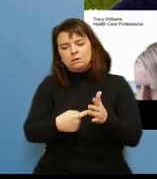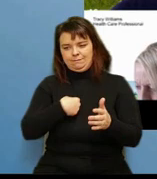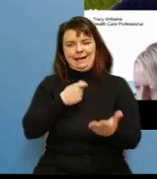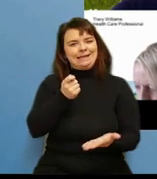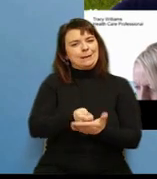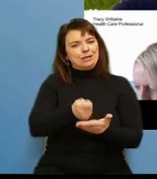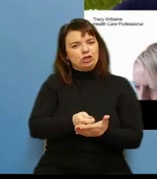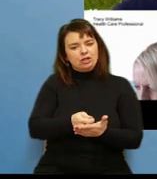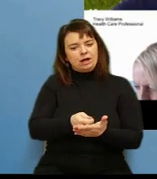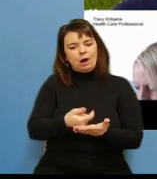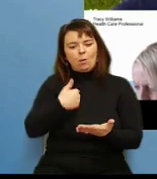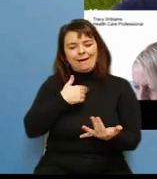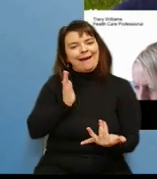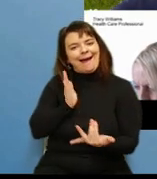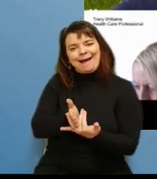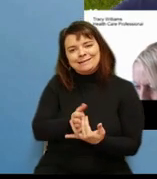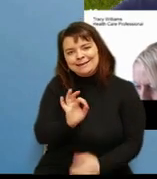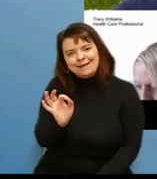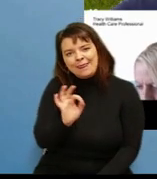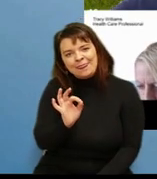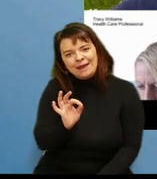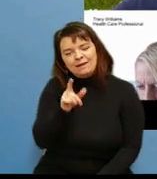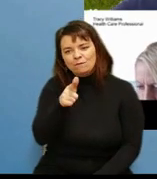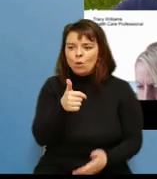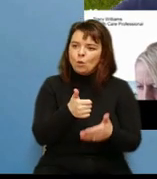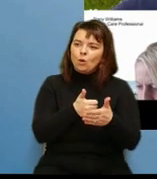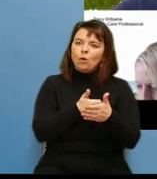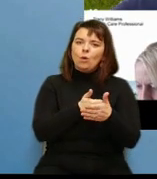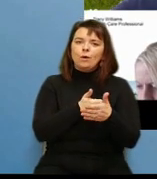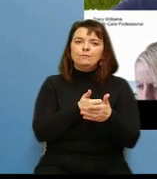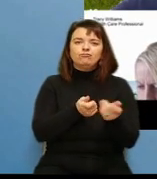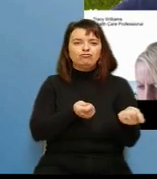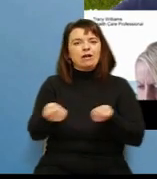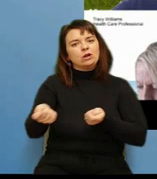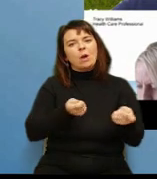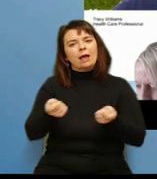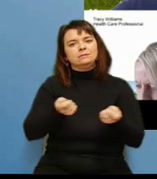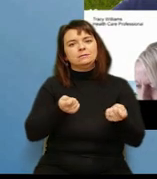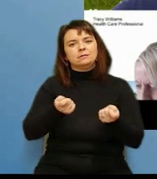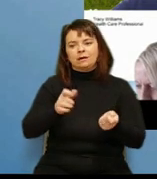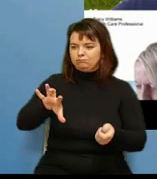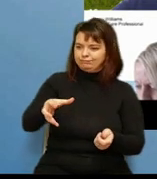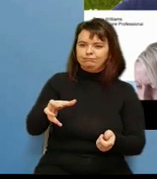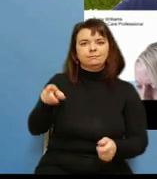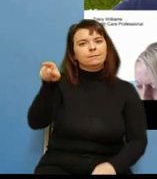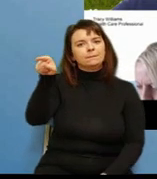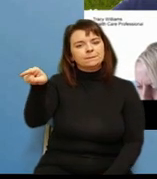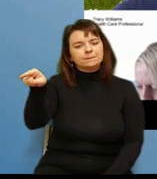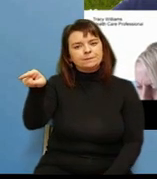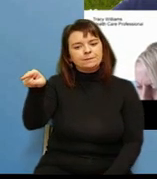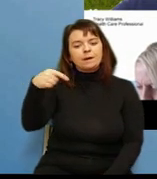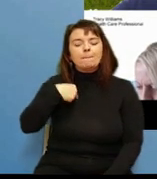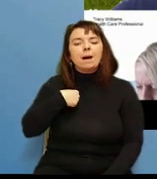But I think it is important to be clear that as a commissioner, we don't have the access of a regulated